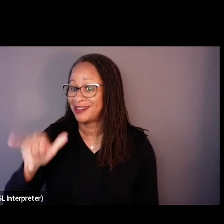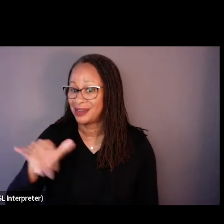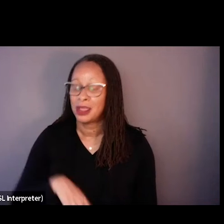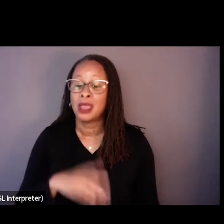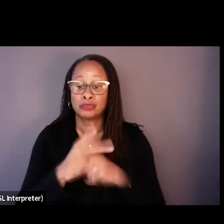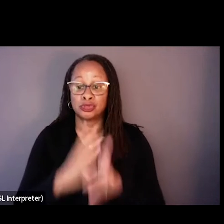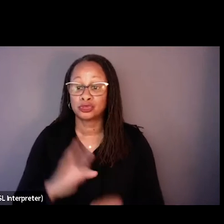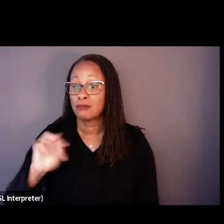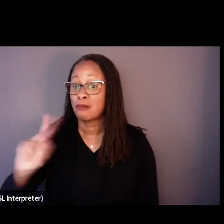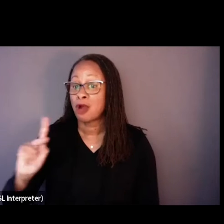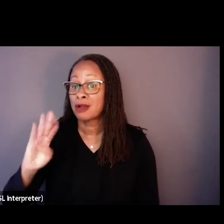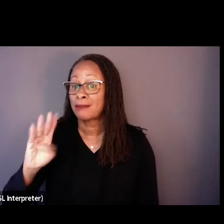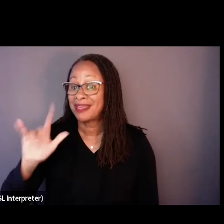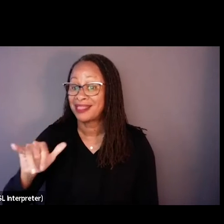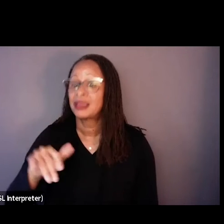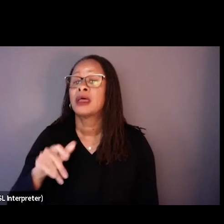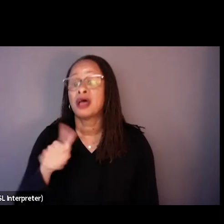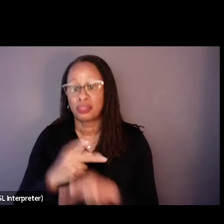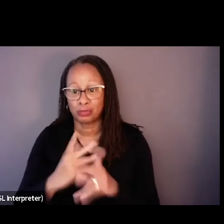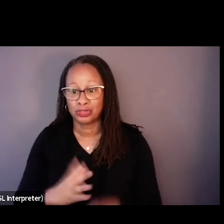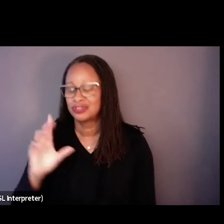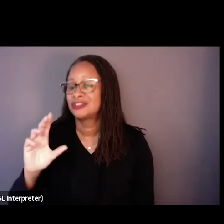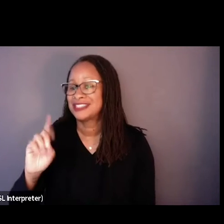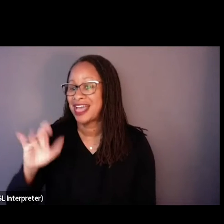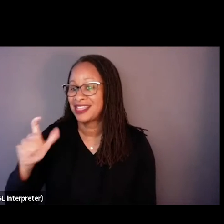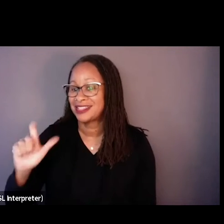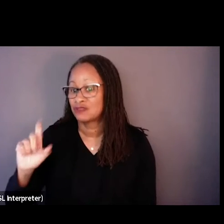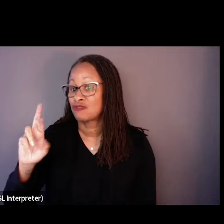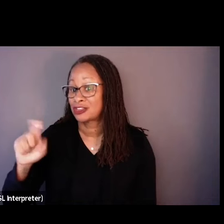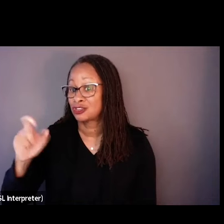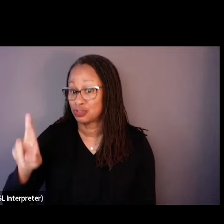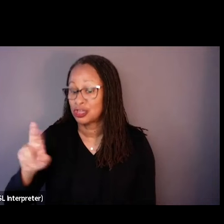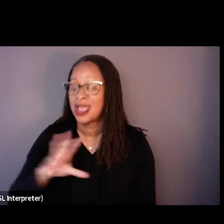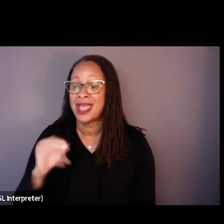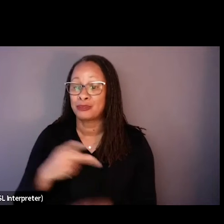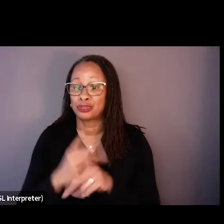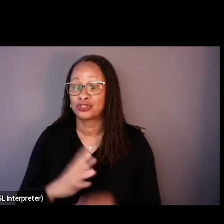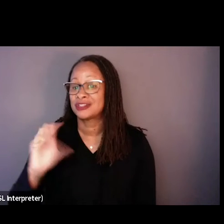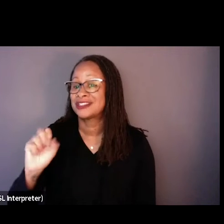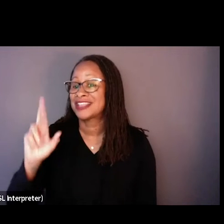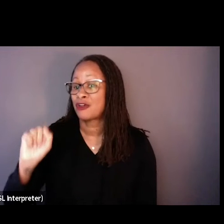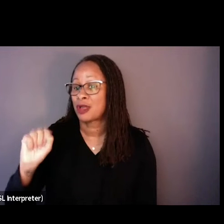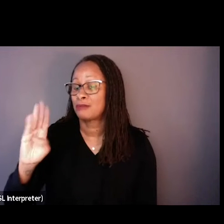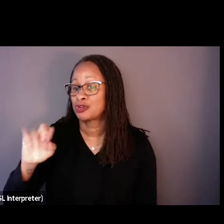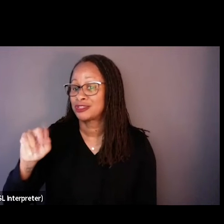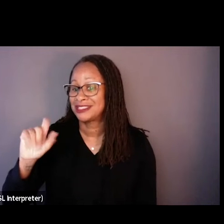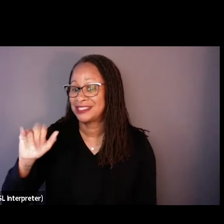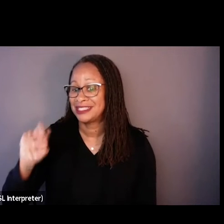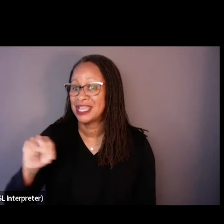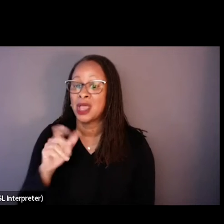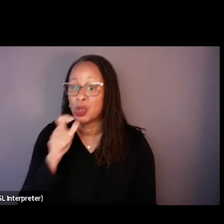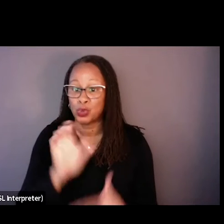Bailey, producer Dallas Rexer, and producer Sara Bernstein, whose film